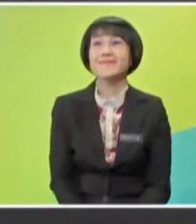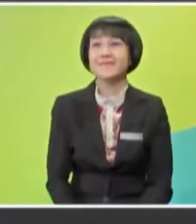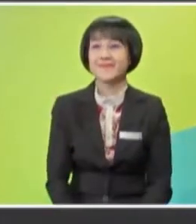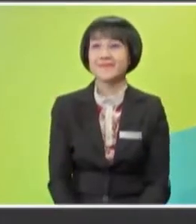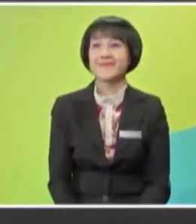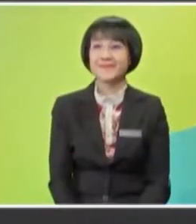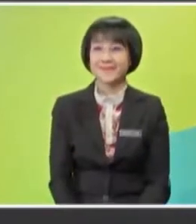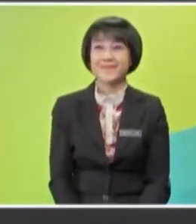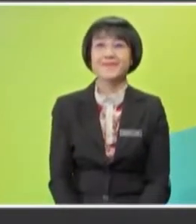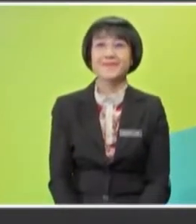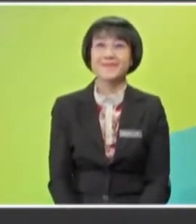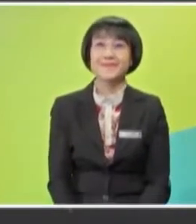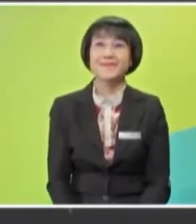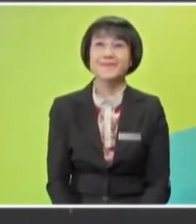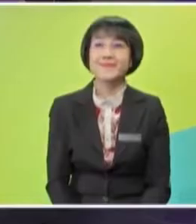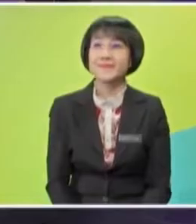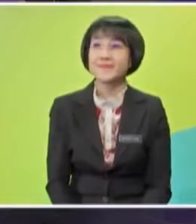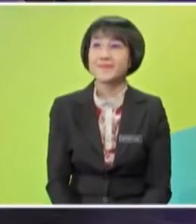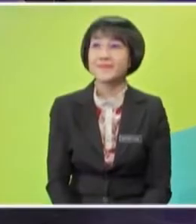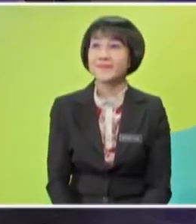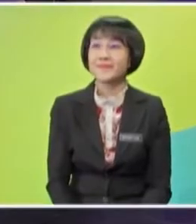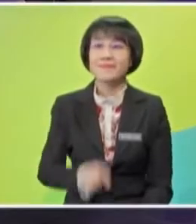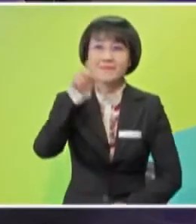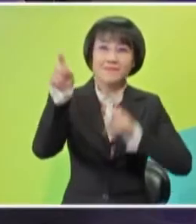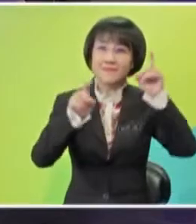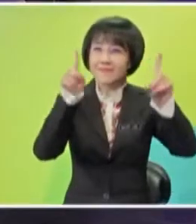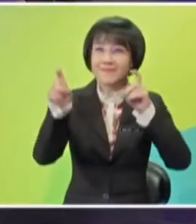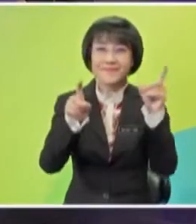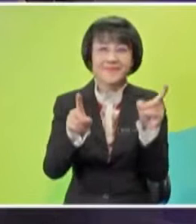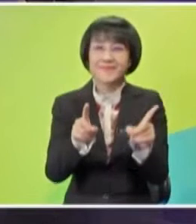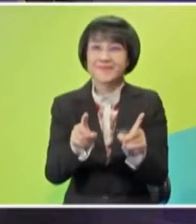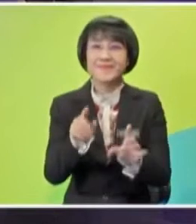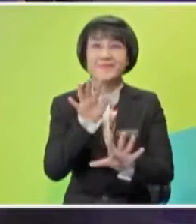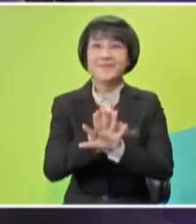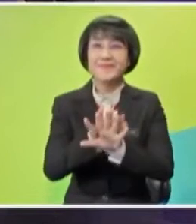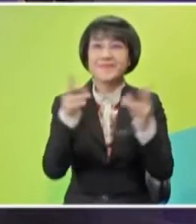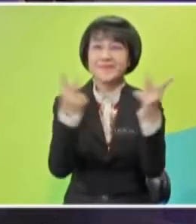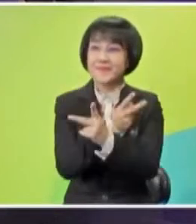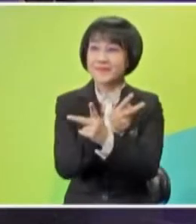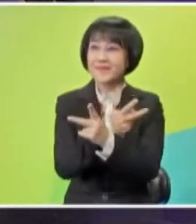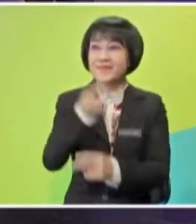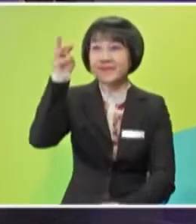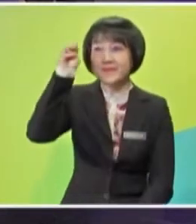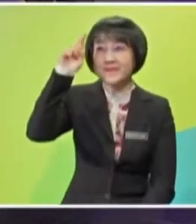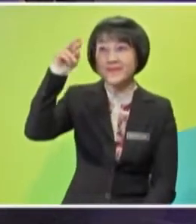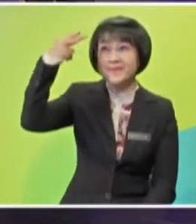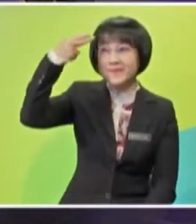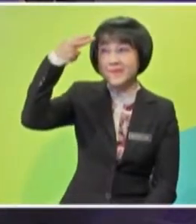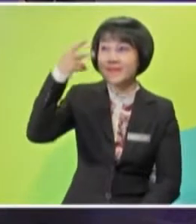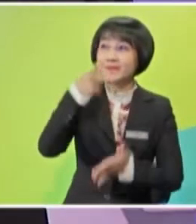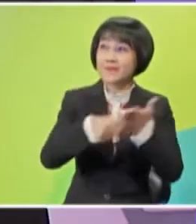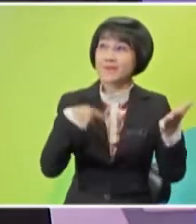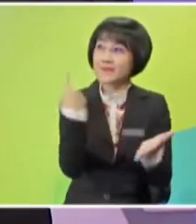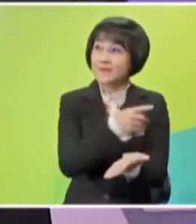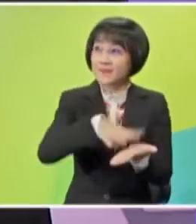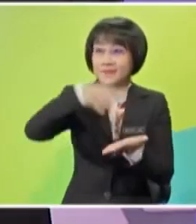There we go. Alright, so I've been asking this so many times because I'm super excited for today. So, Mr. Hanin, what are we learning today? Okay,